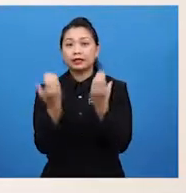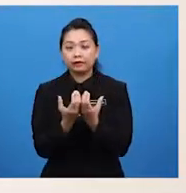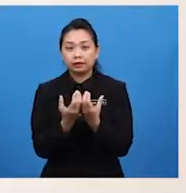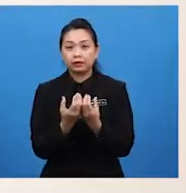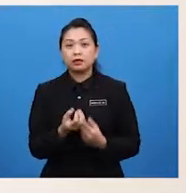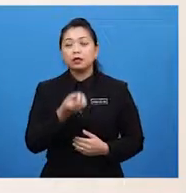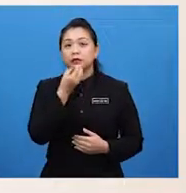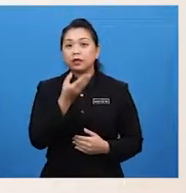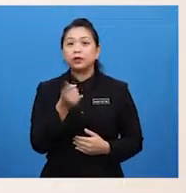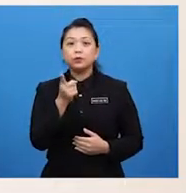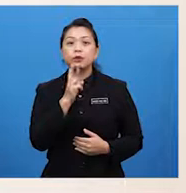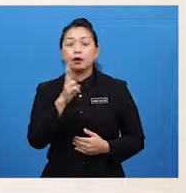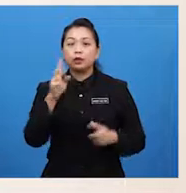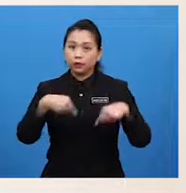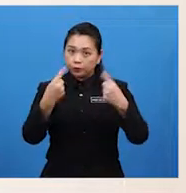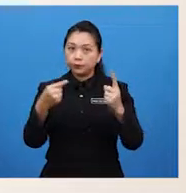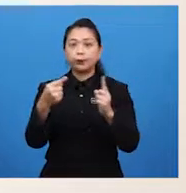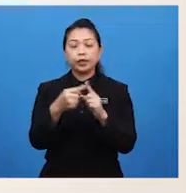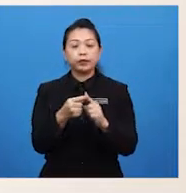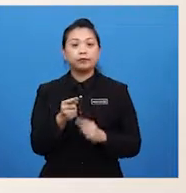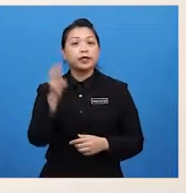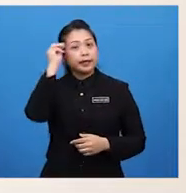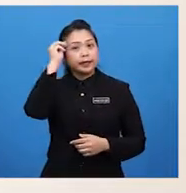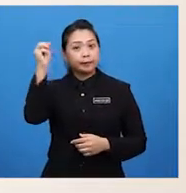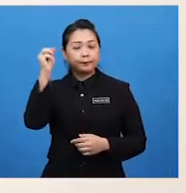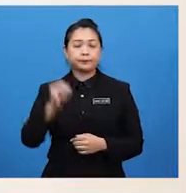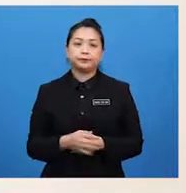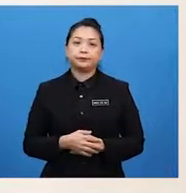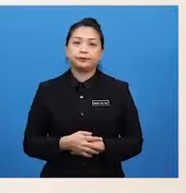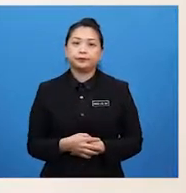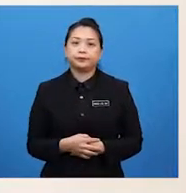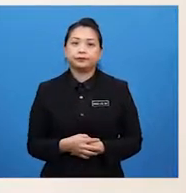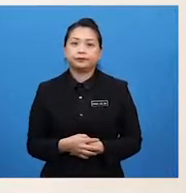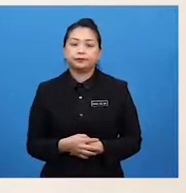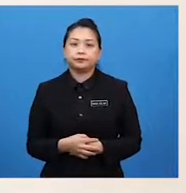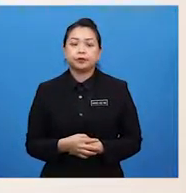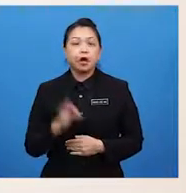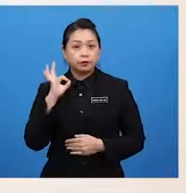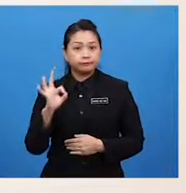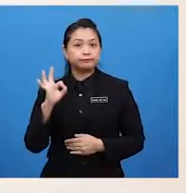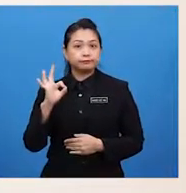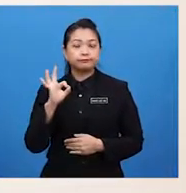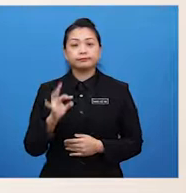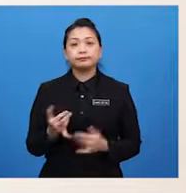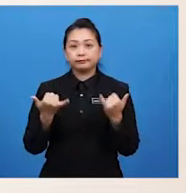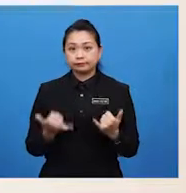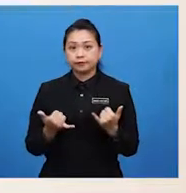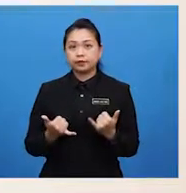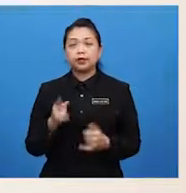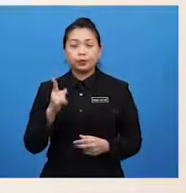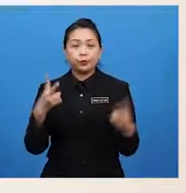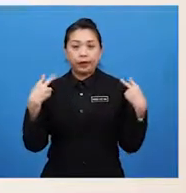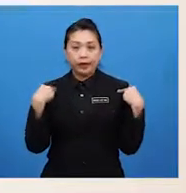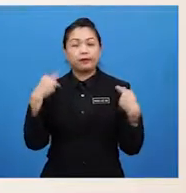if you're coming with him to SMK Jaya Jogathon. Okay, now that you